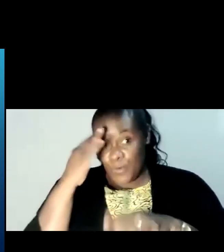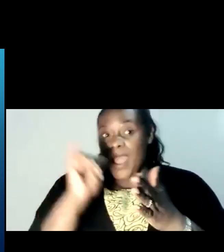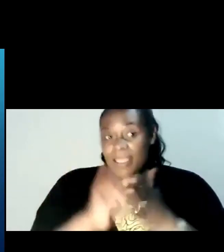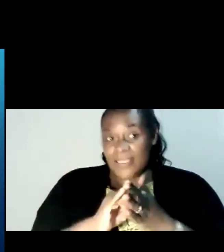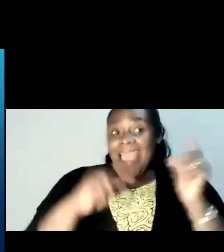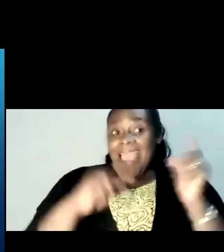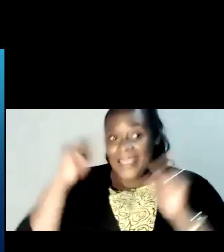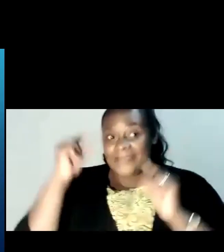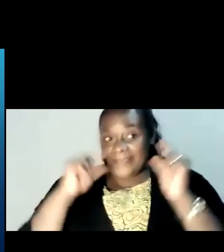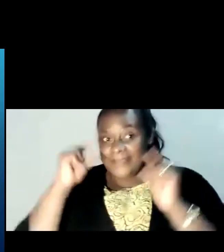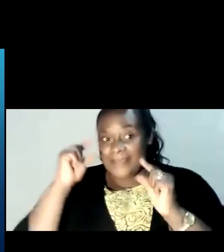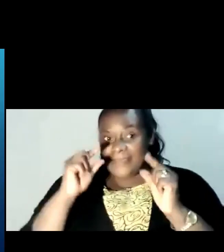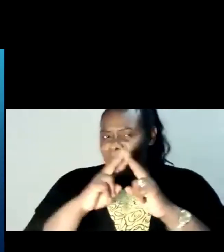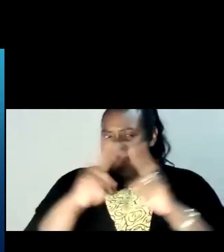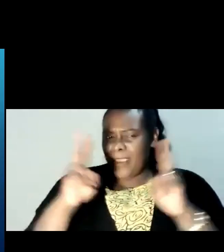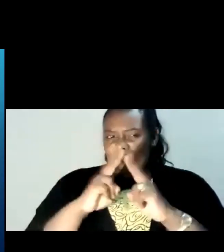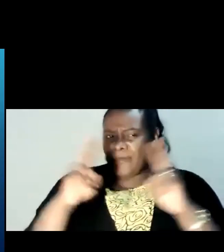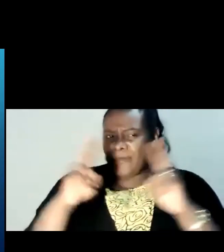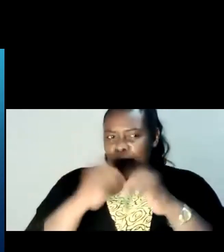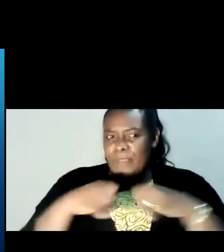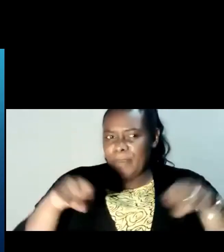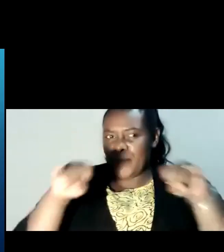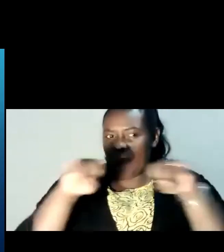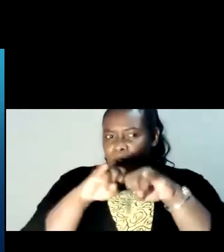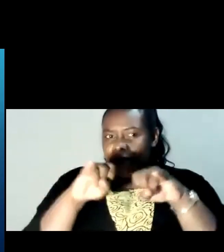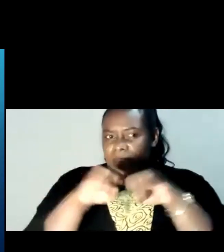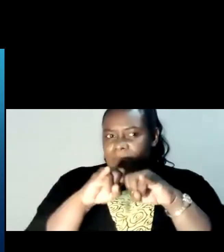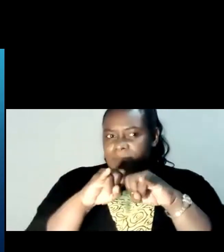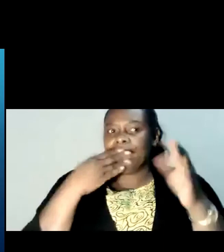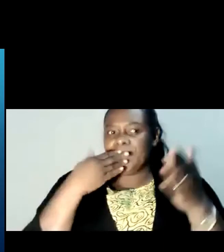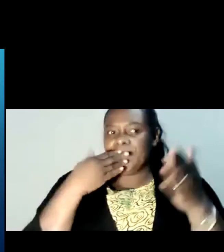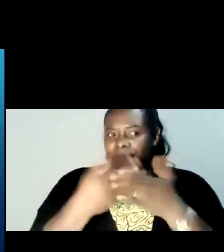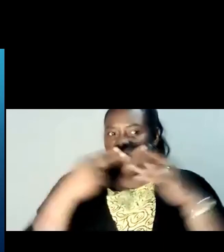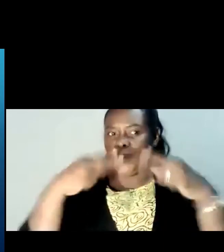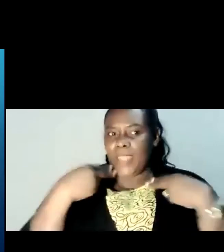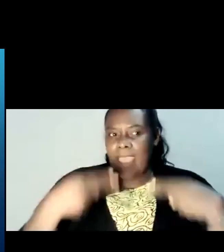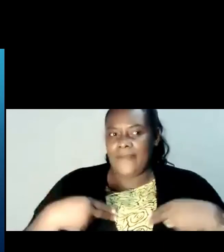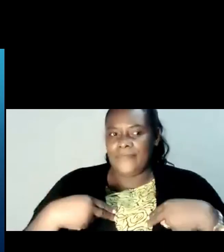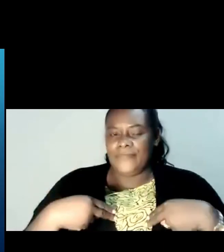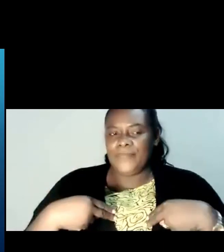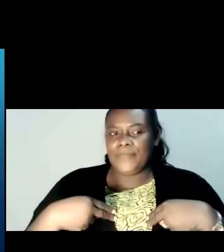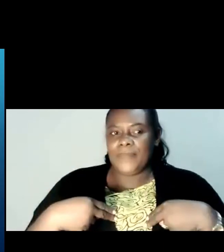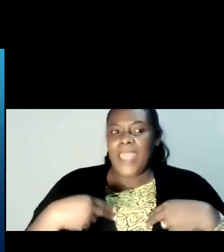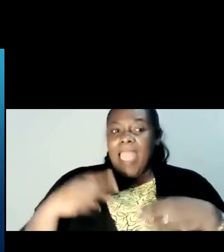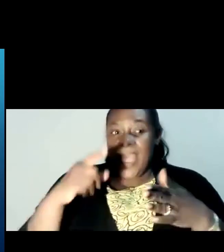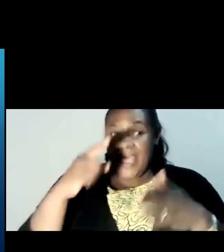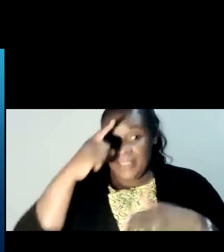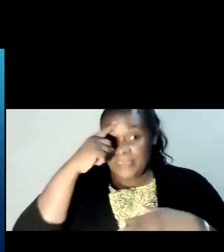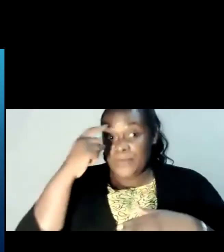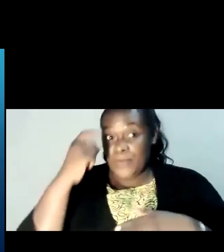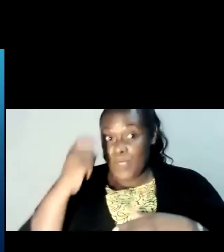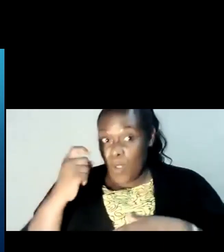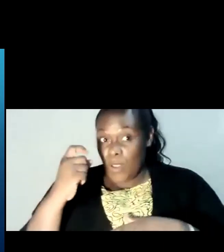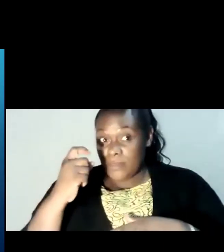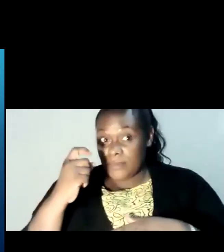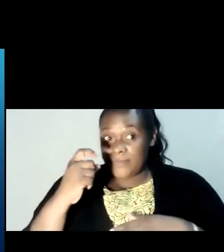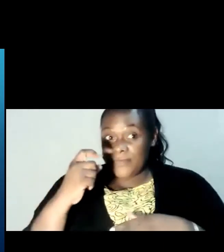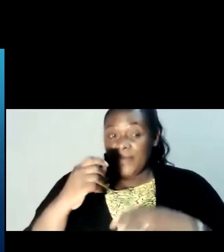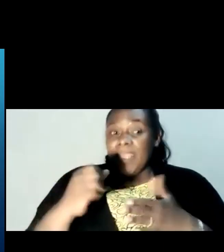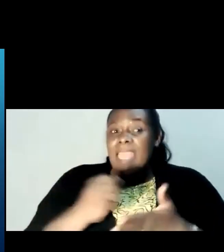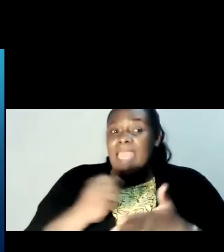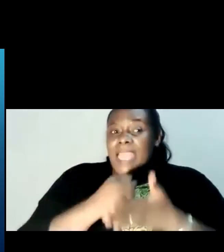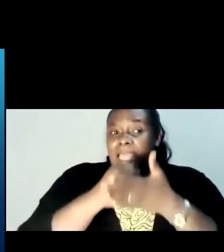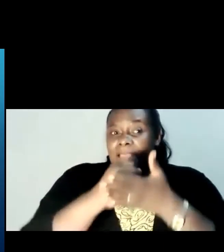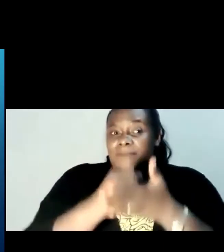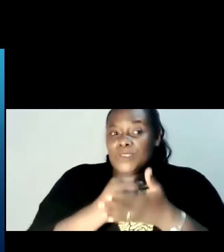important for good health. And this is because it helps to keep our cholesterol levels down. It even